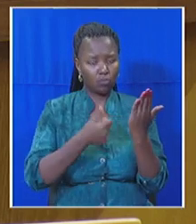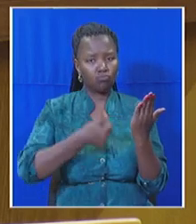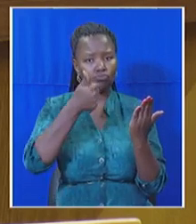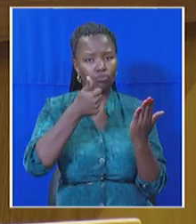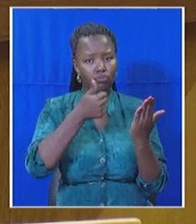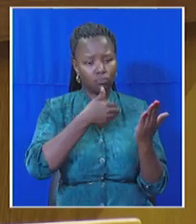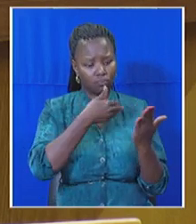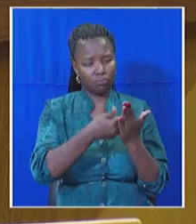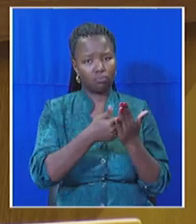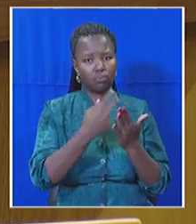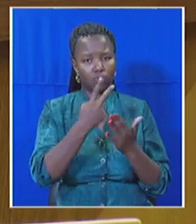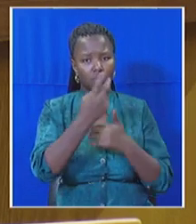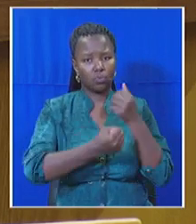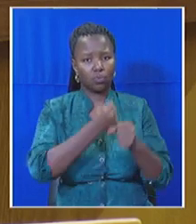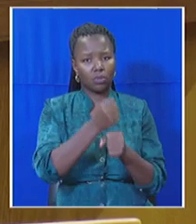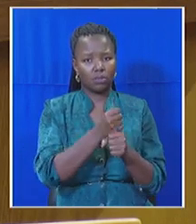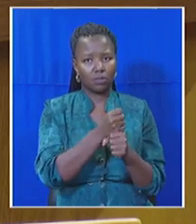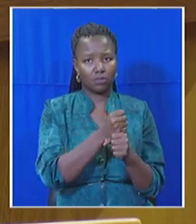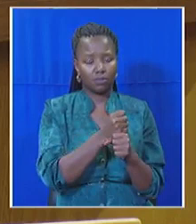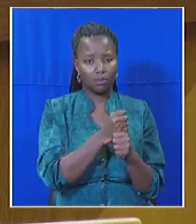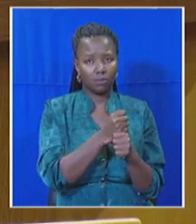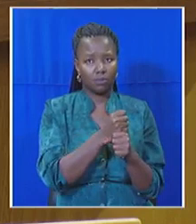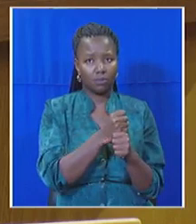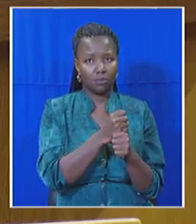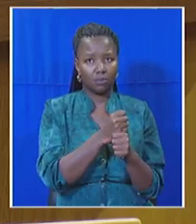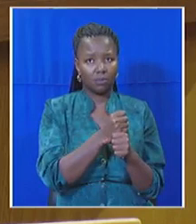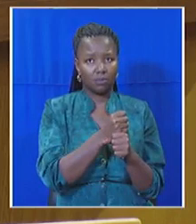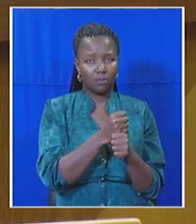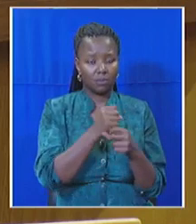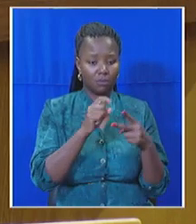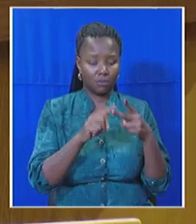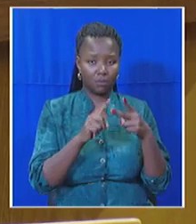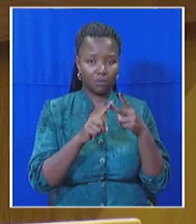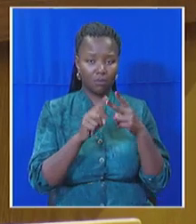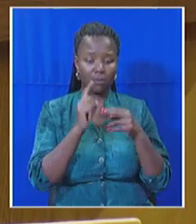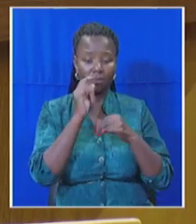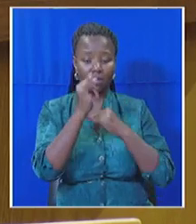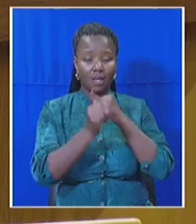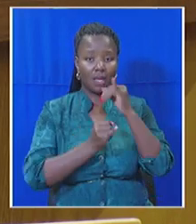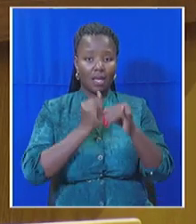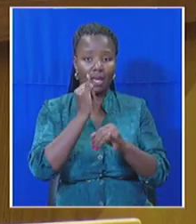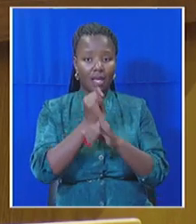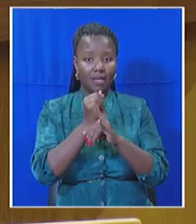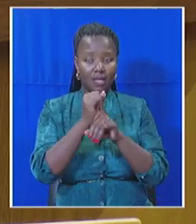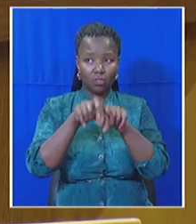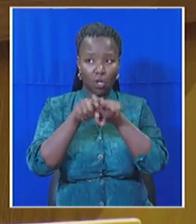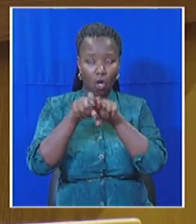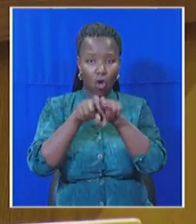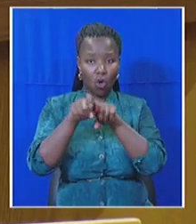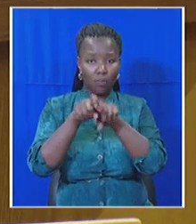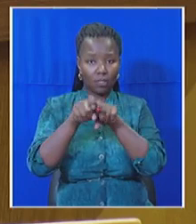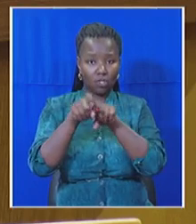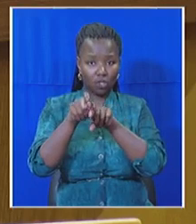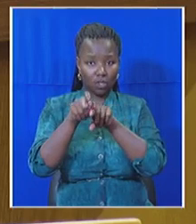consecutively, 2 years consecutively. The international participation of national teams under the same